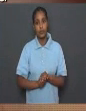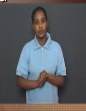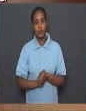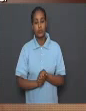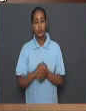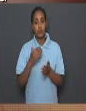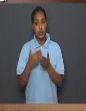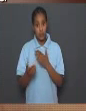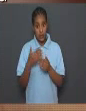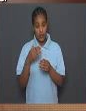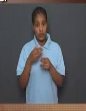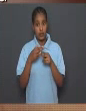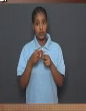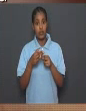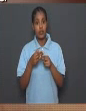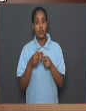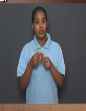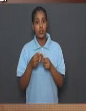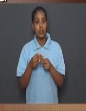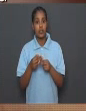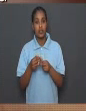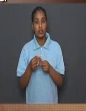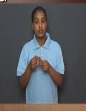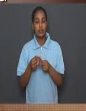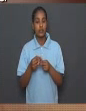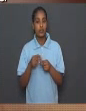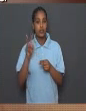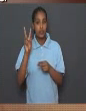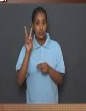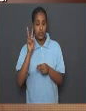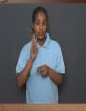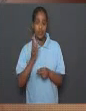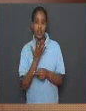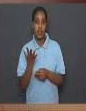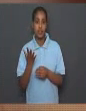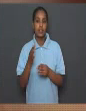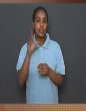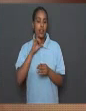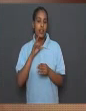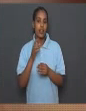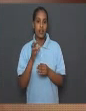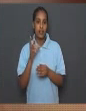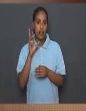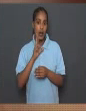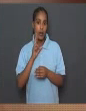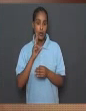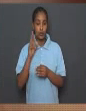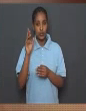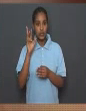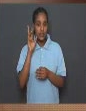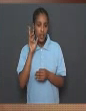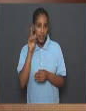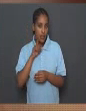is simply not as versatile as synthetic rubber. We know that